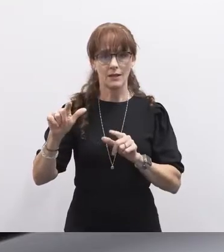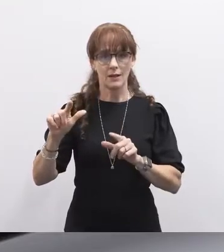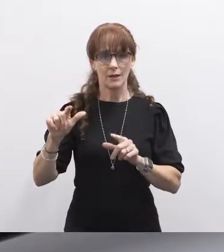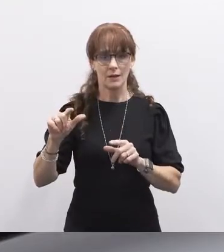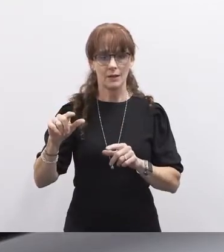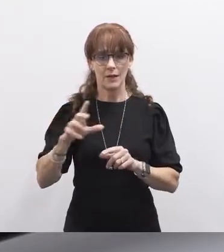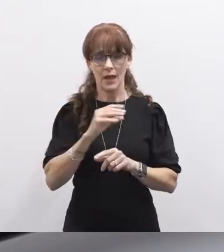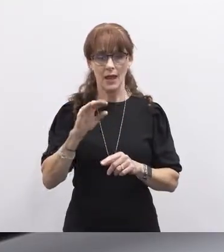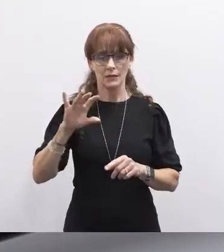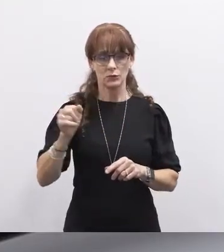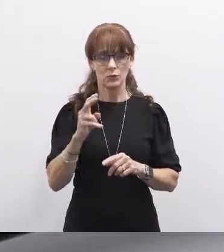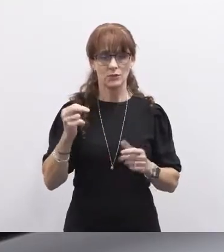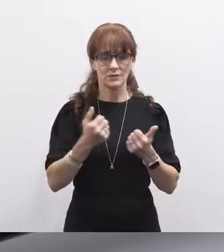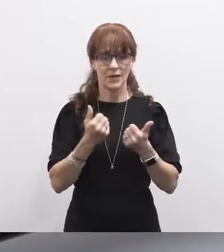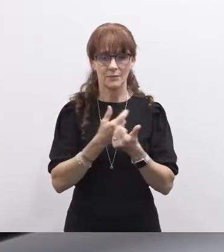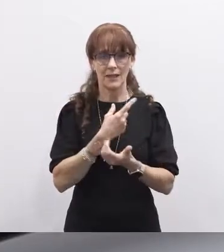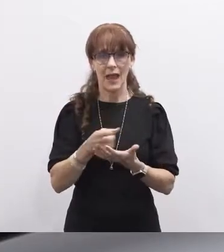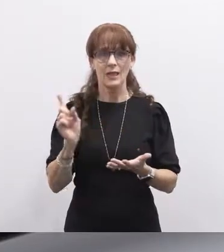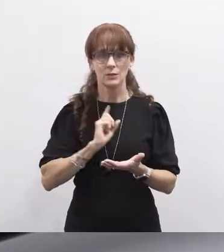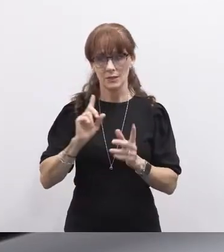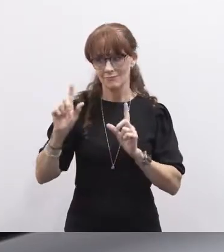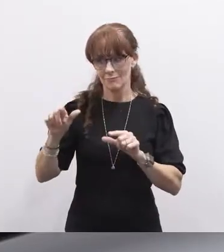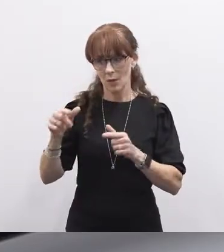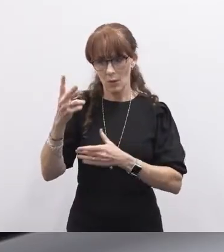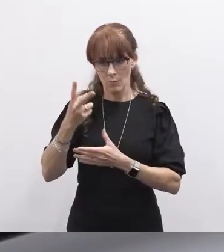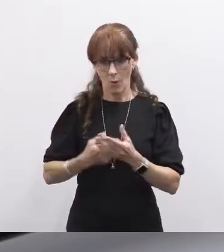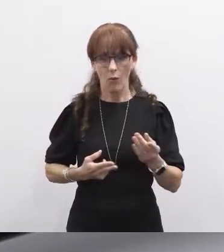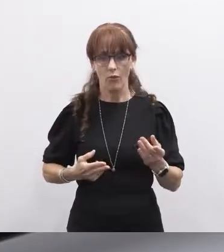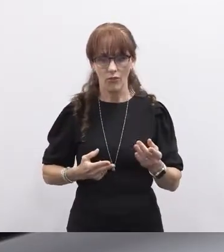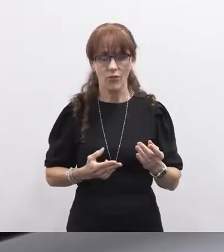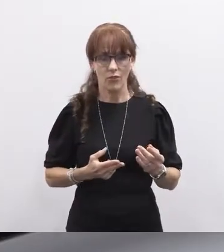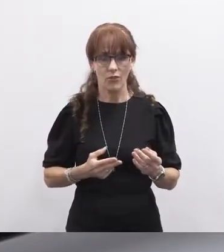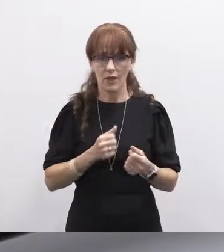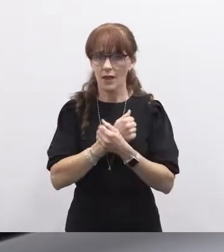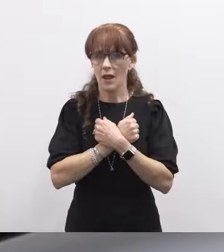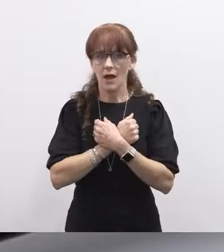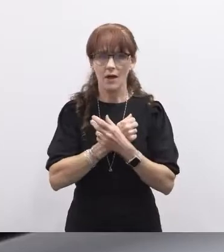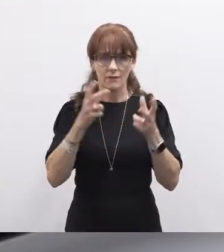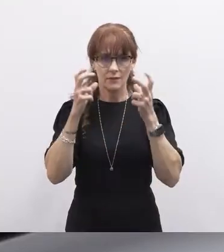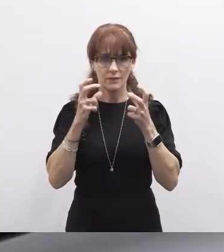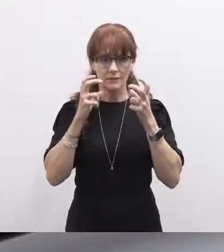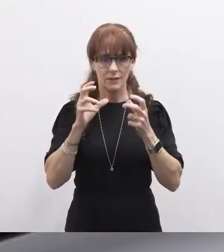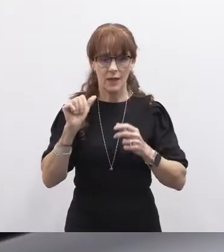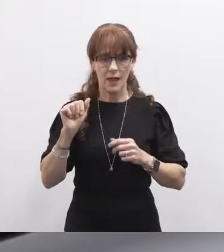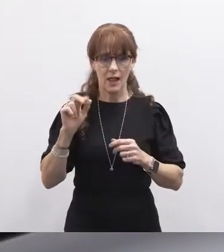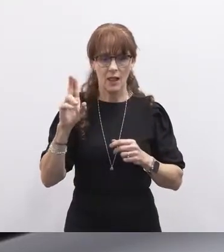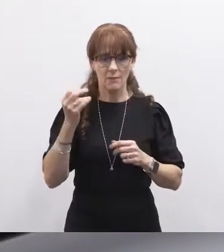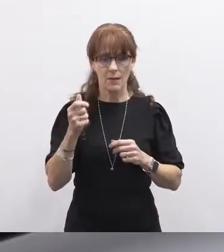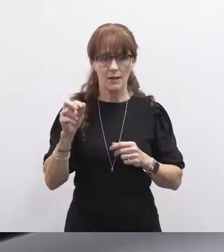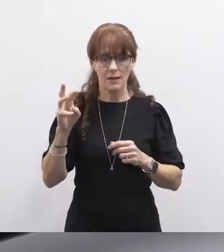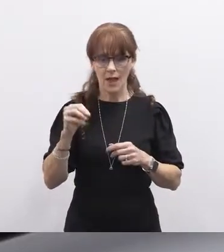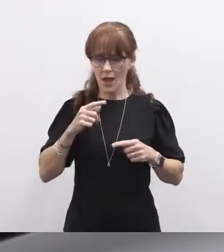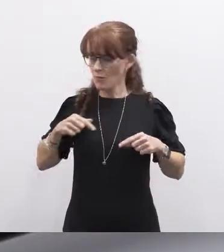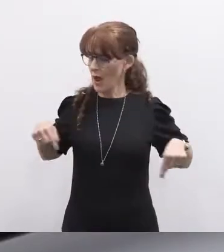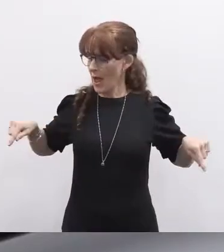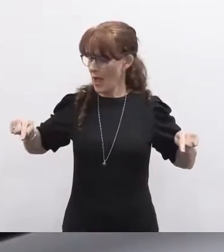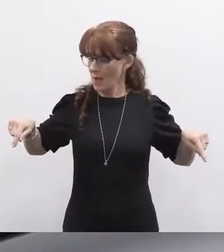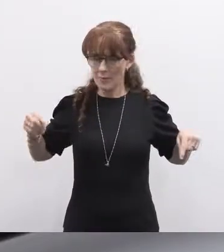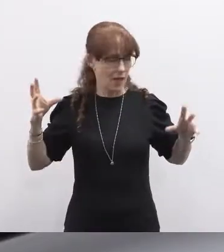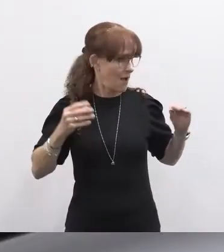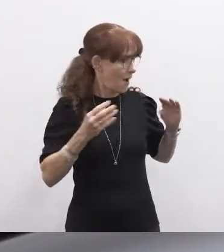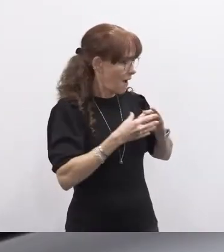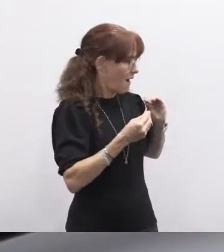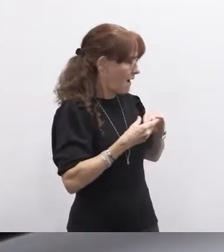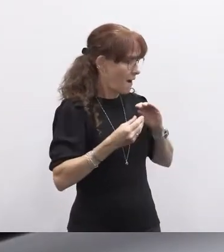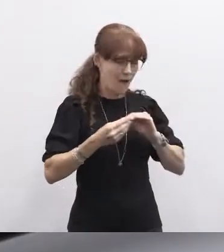High School and Jordan's games last week. And I loved listening to the alumni. In fact, I had many around me telling the